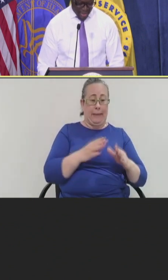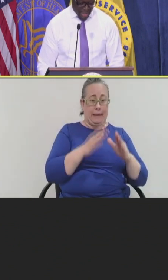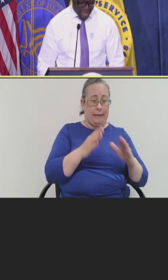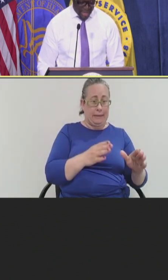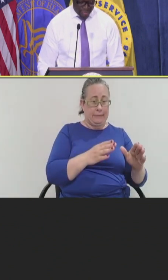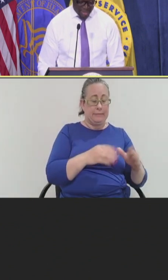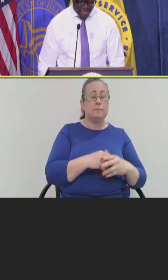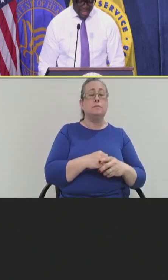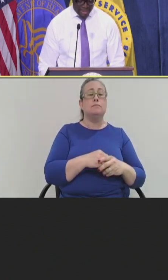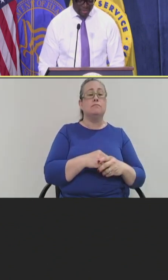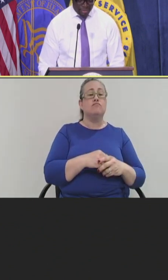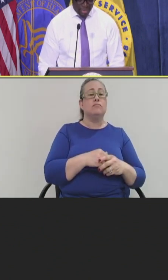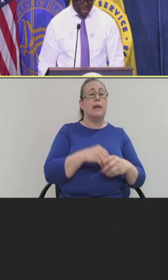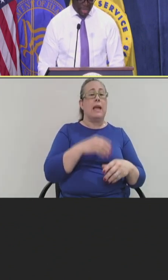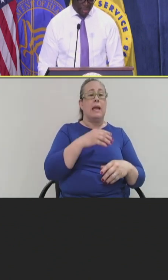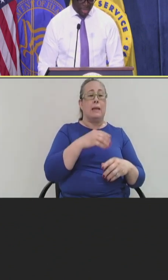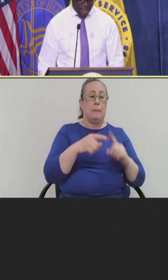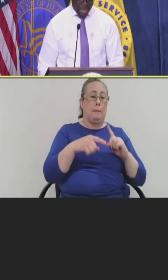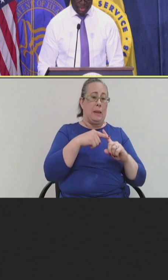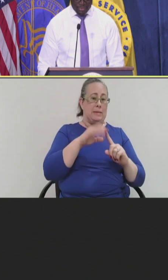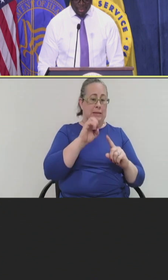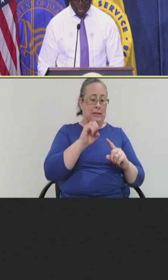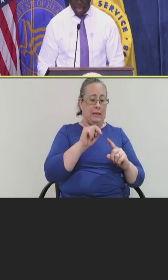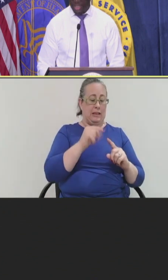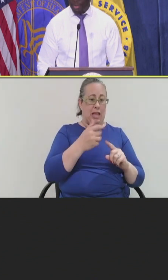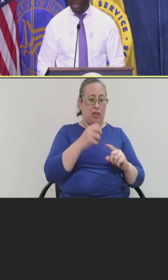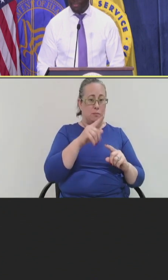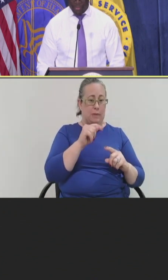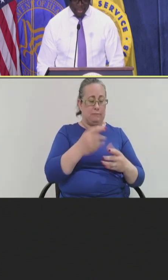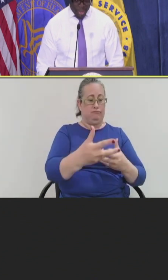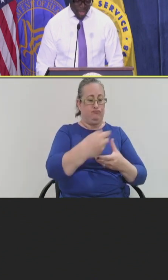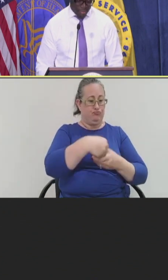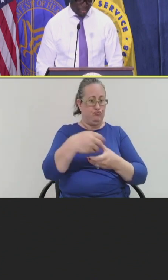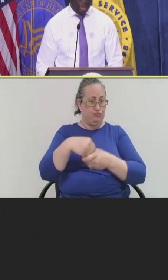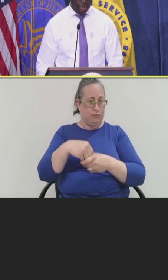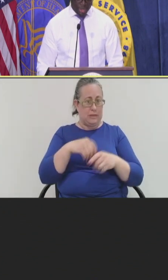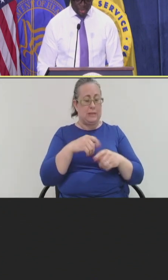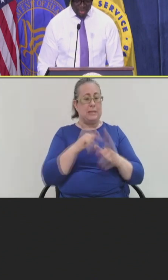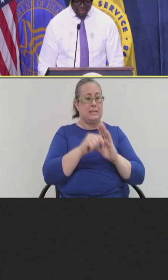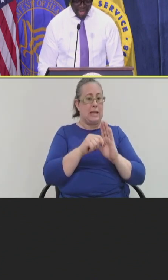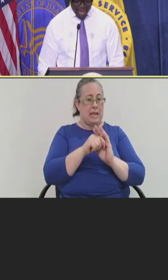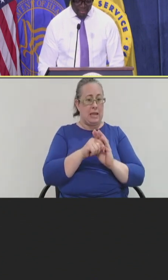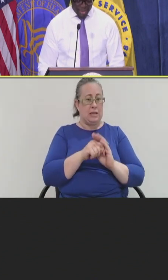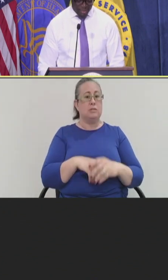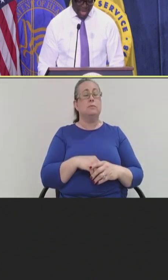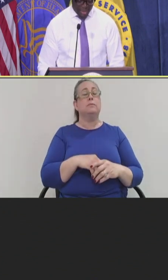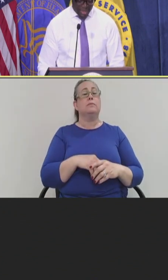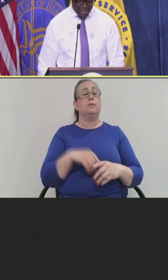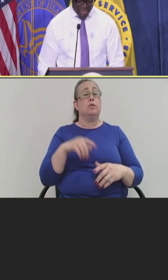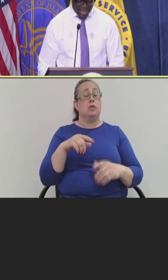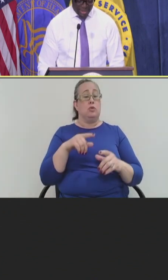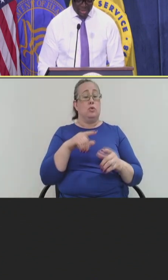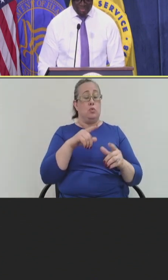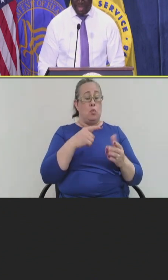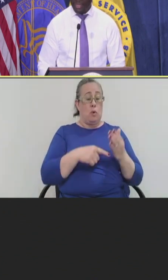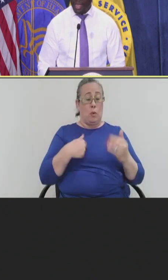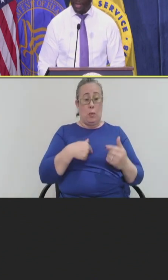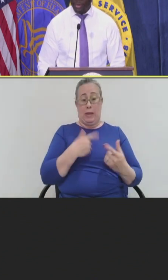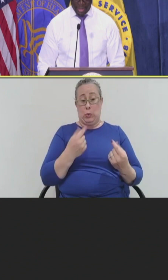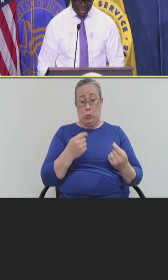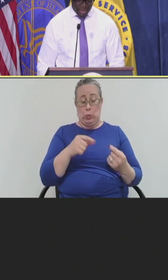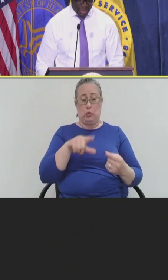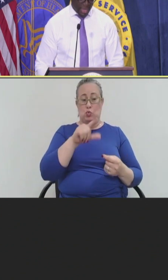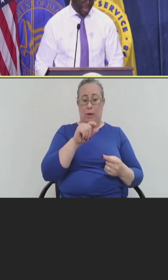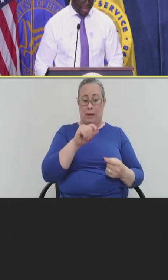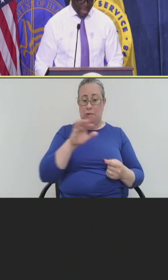and engagement stage. The amount of work we expect for in 2025 will depend on this stage of data